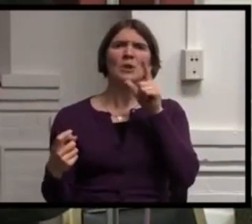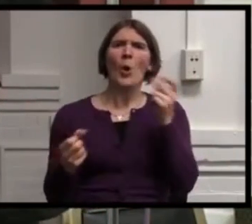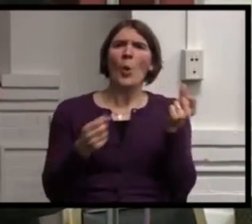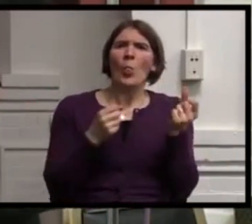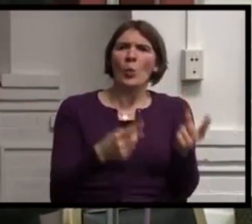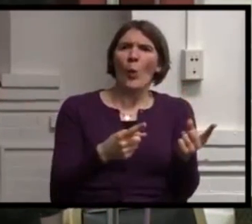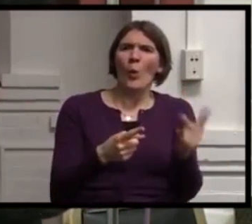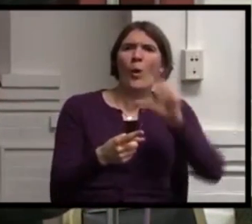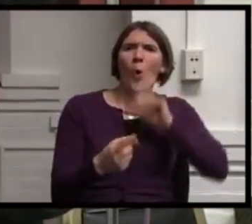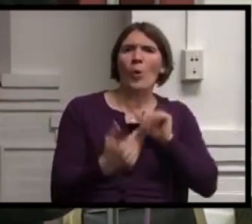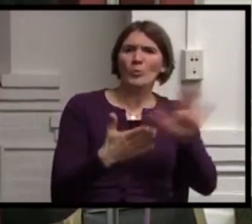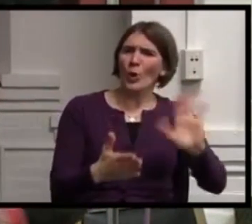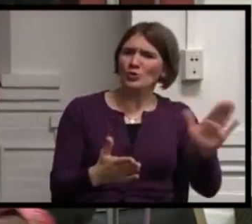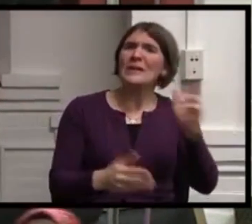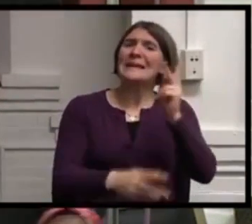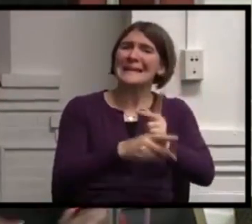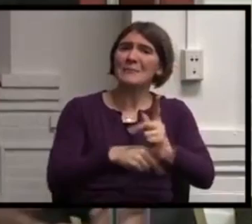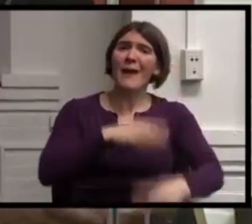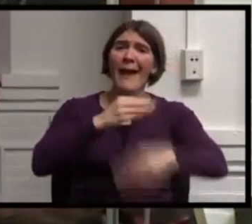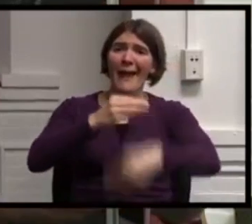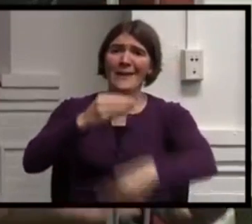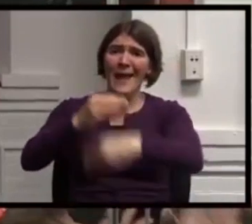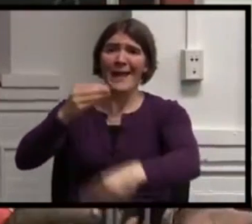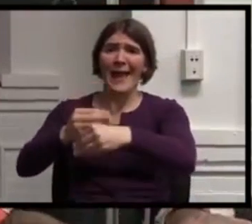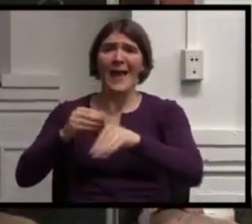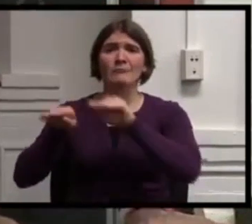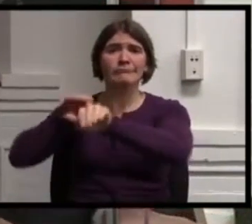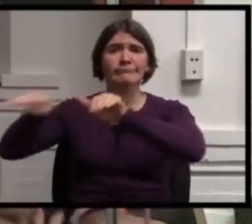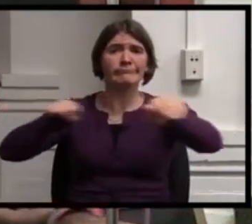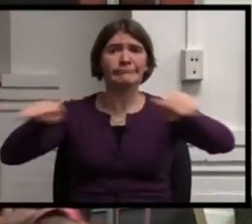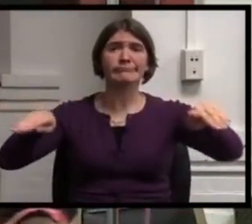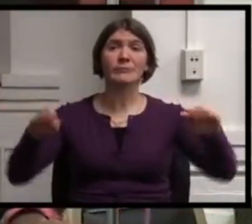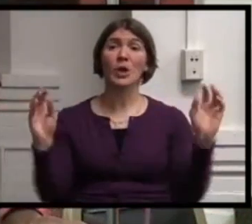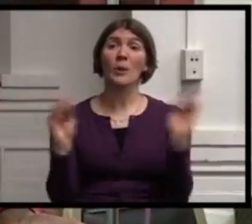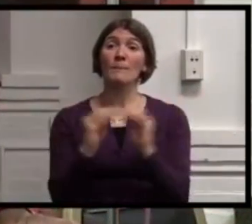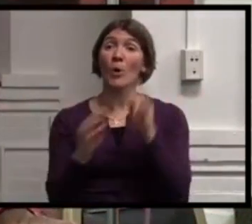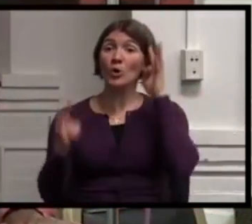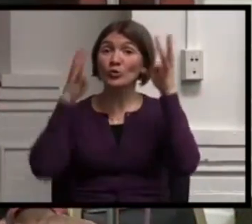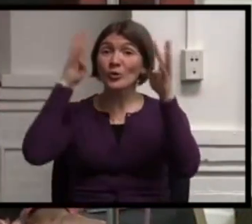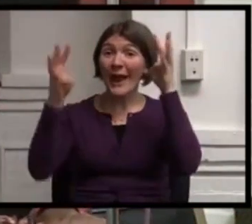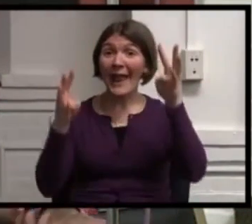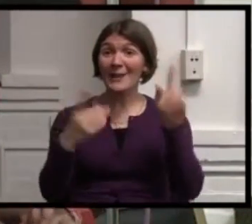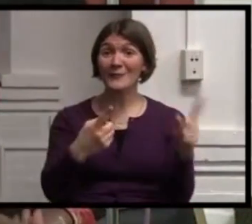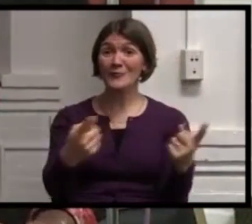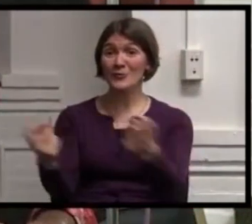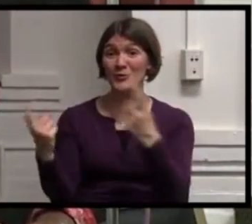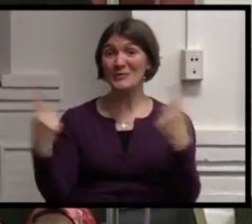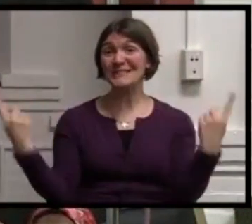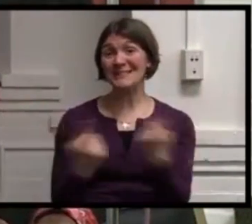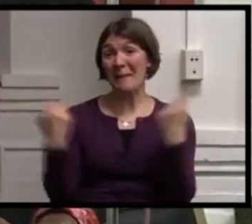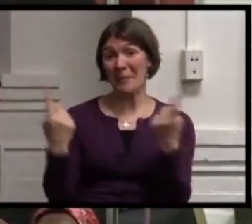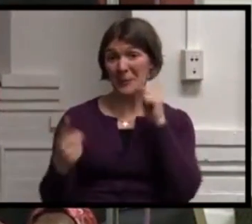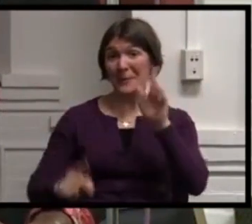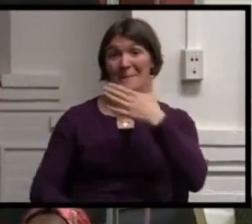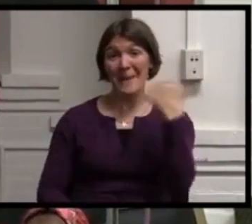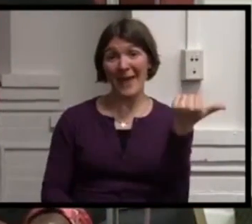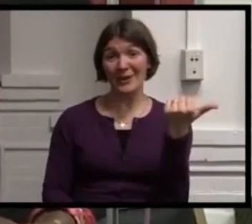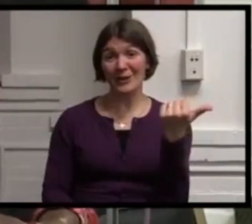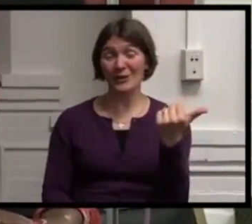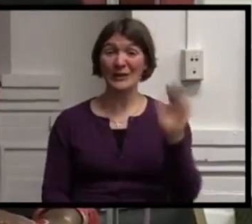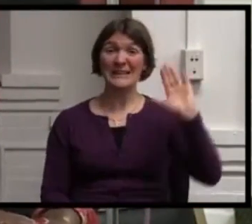the ones you've already been using, but maybe some additional, more creative approaches